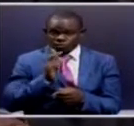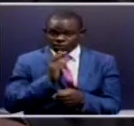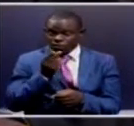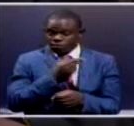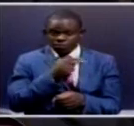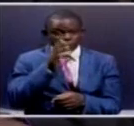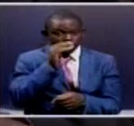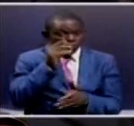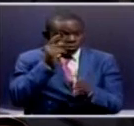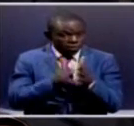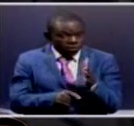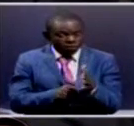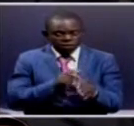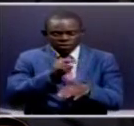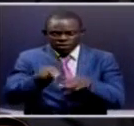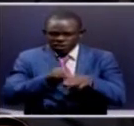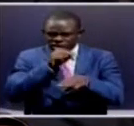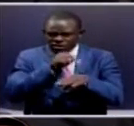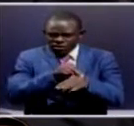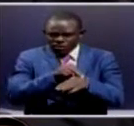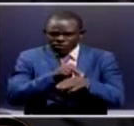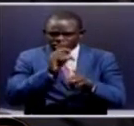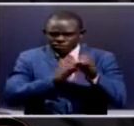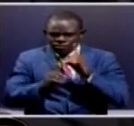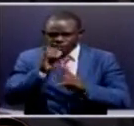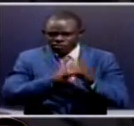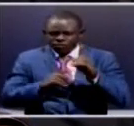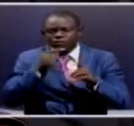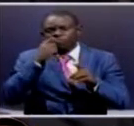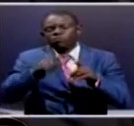the national dialogue. And B,